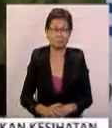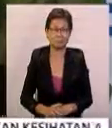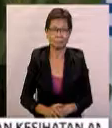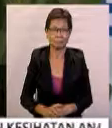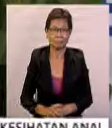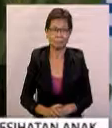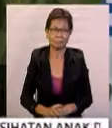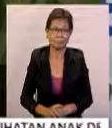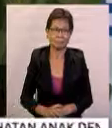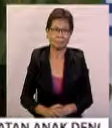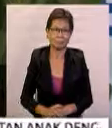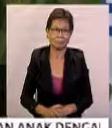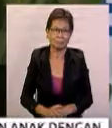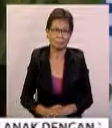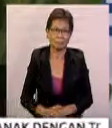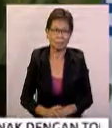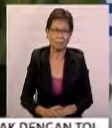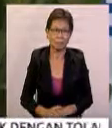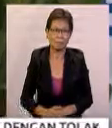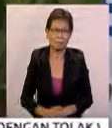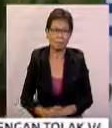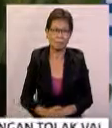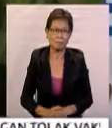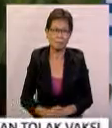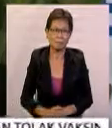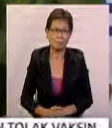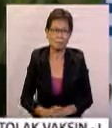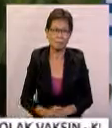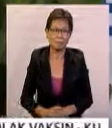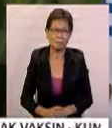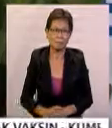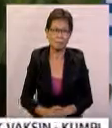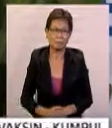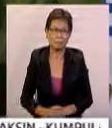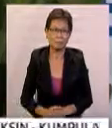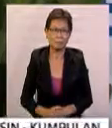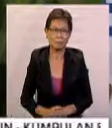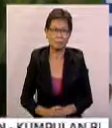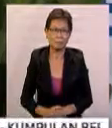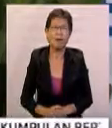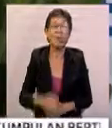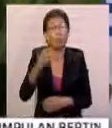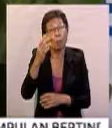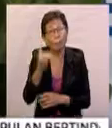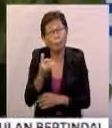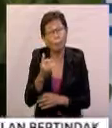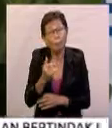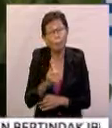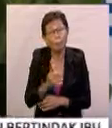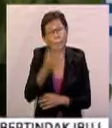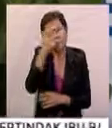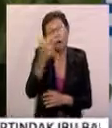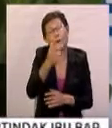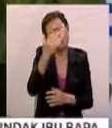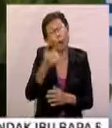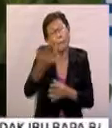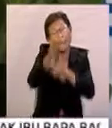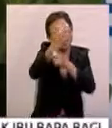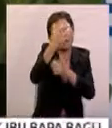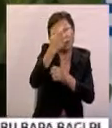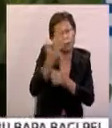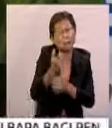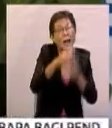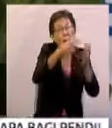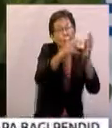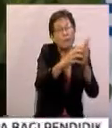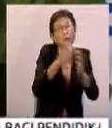The last time we won in the 14th election, it was because PAS and UMNO were